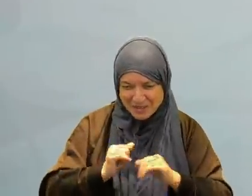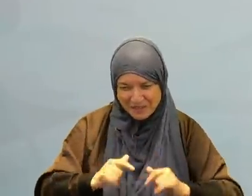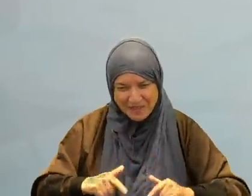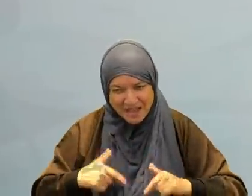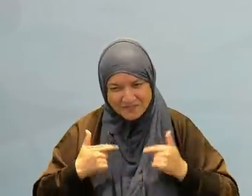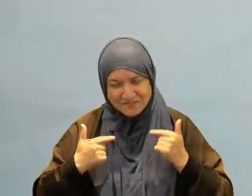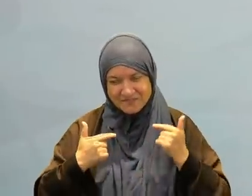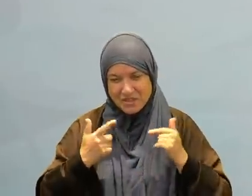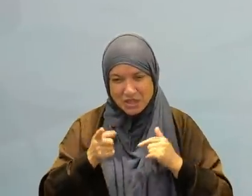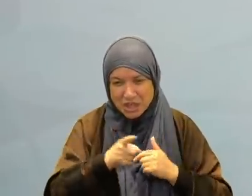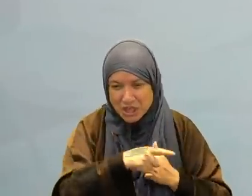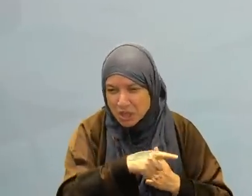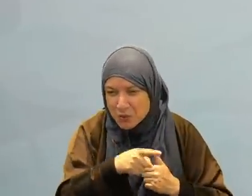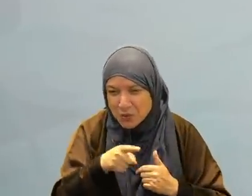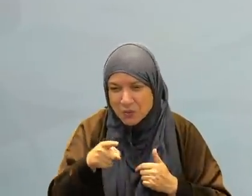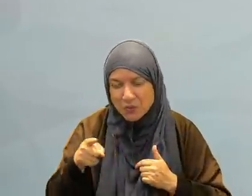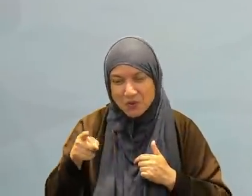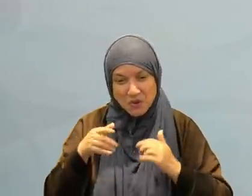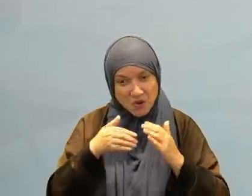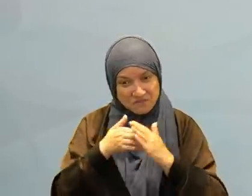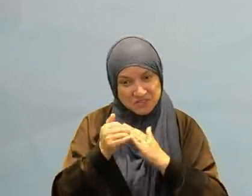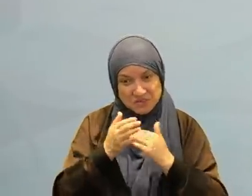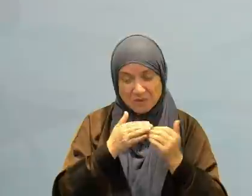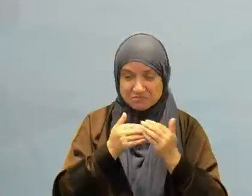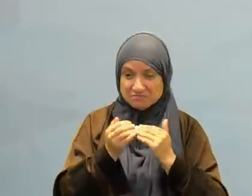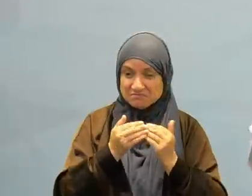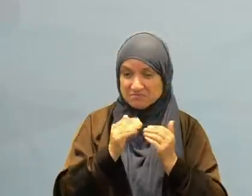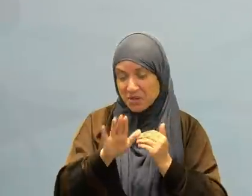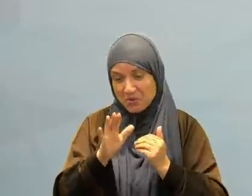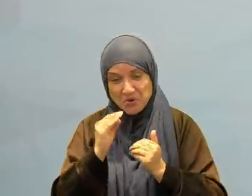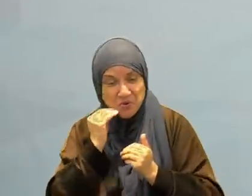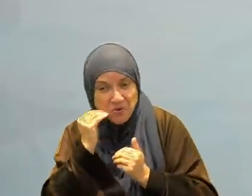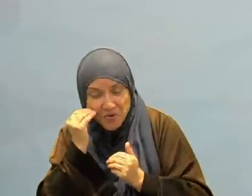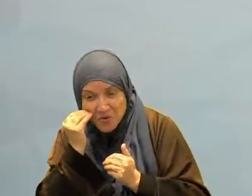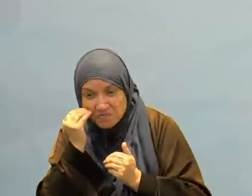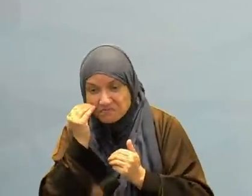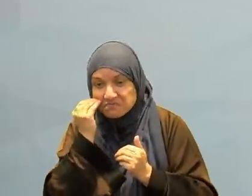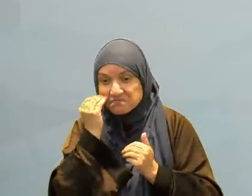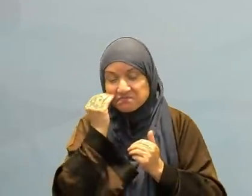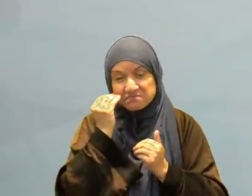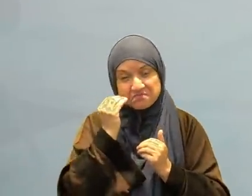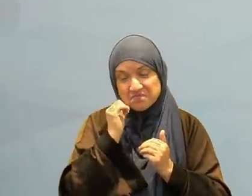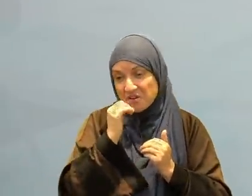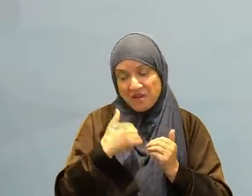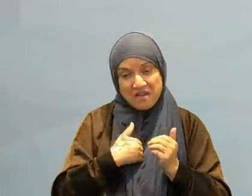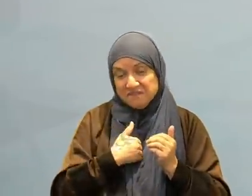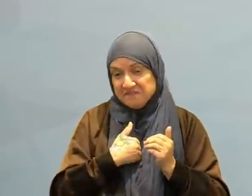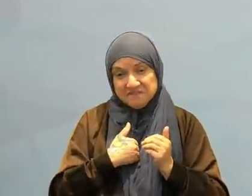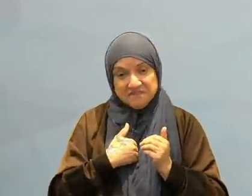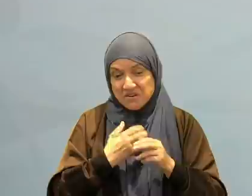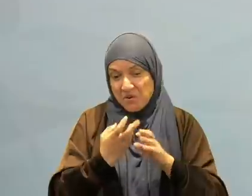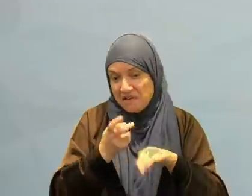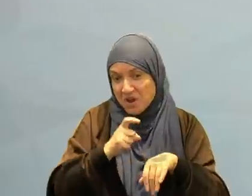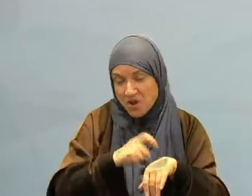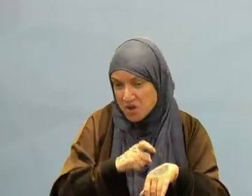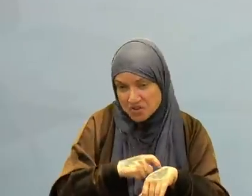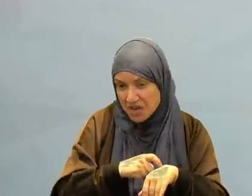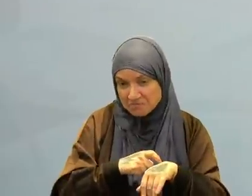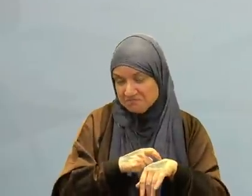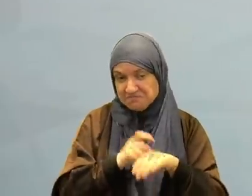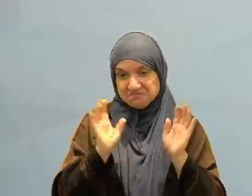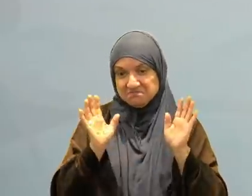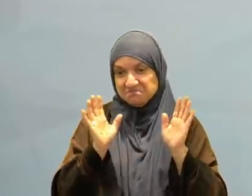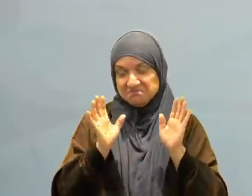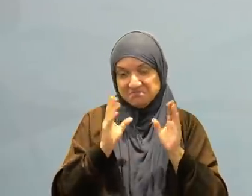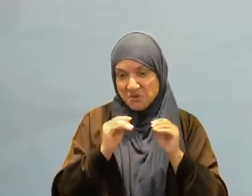homes, it's me living in the comfort of my home, and the risks that we take by speaking out for our brothers and